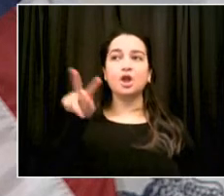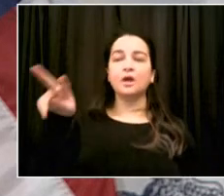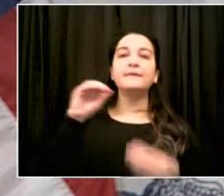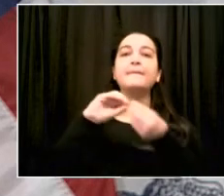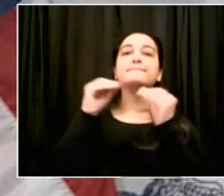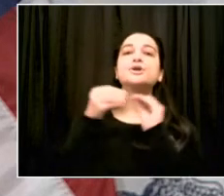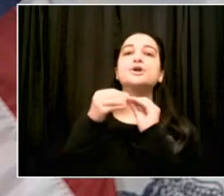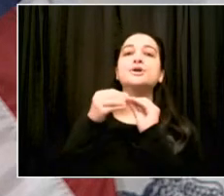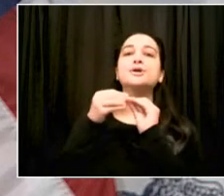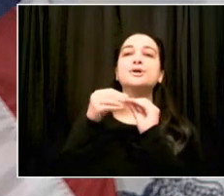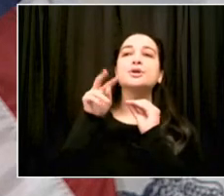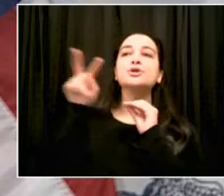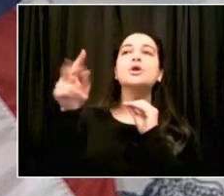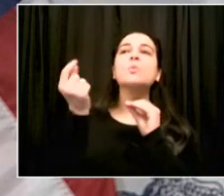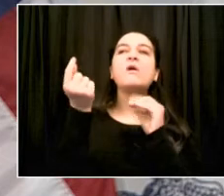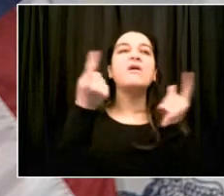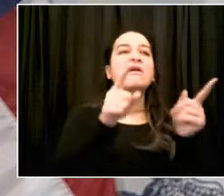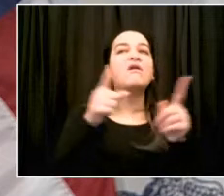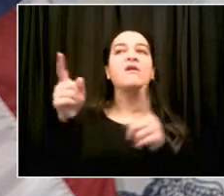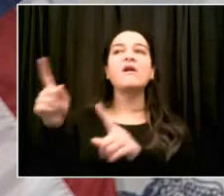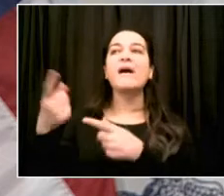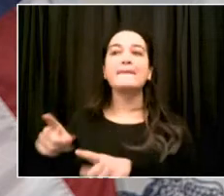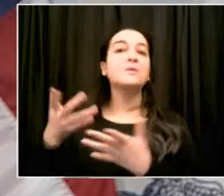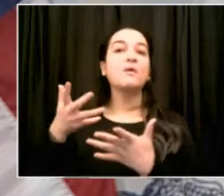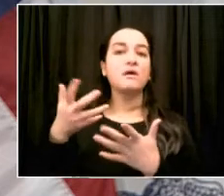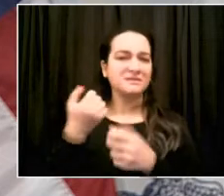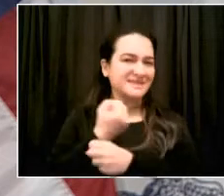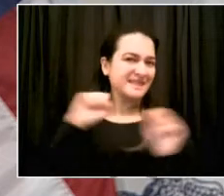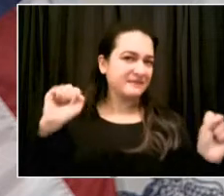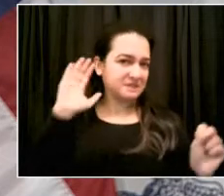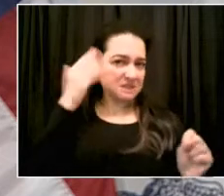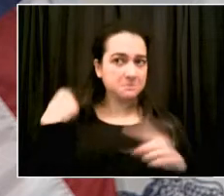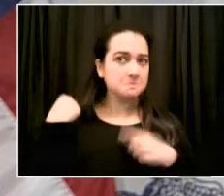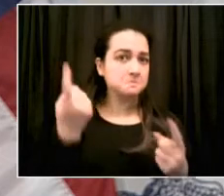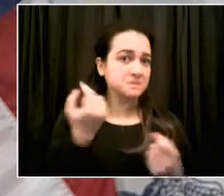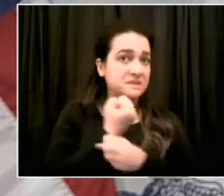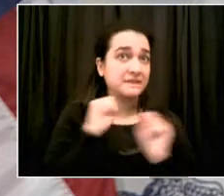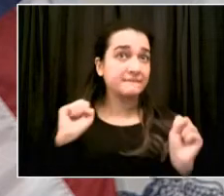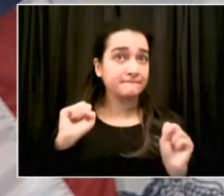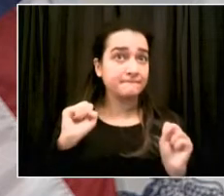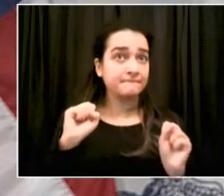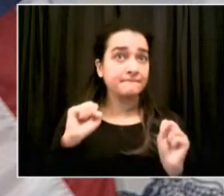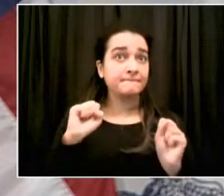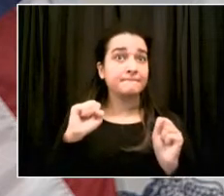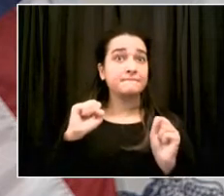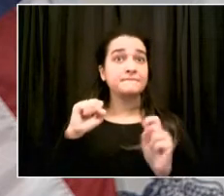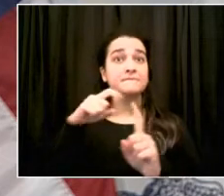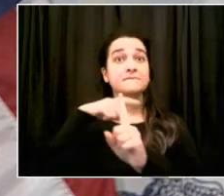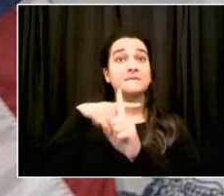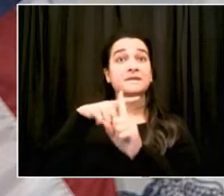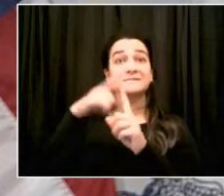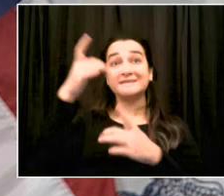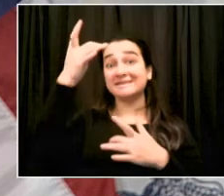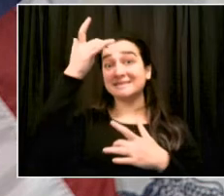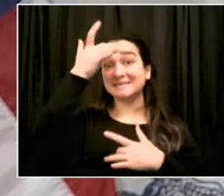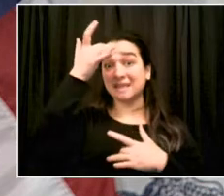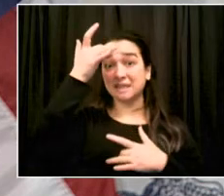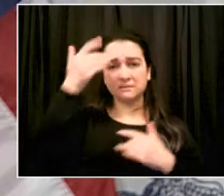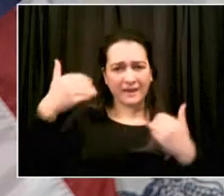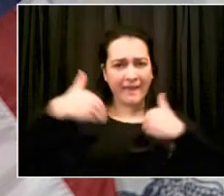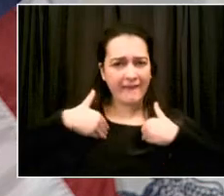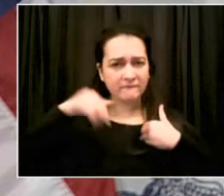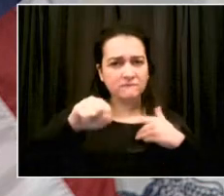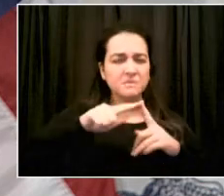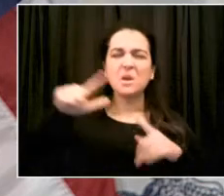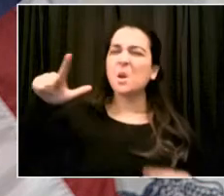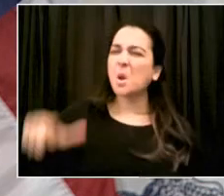We've been able to keep the positivity level in the schools down very, very low, amongst the safest places in New York City. I've talked to